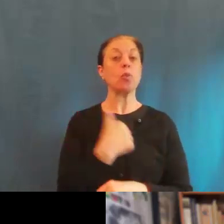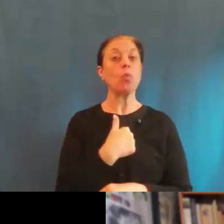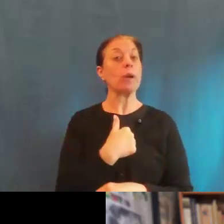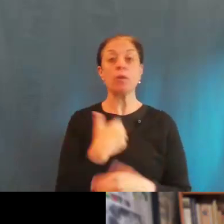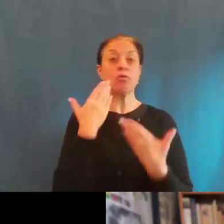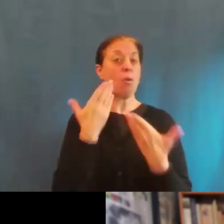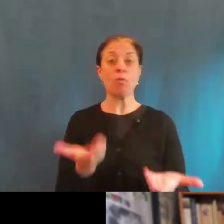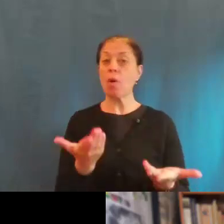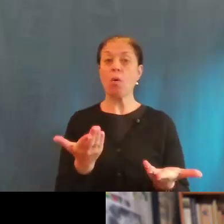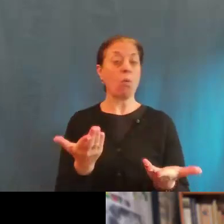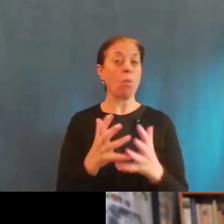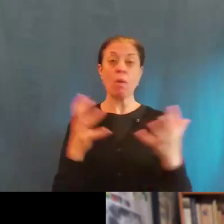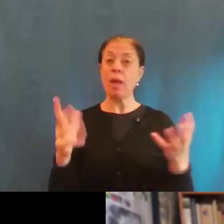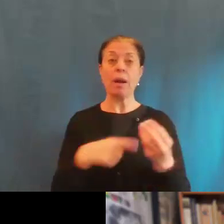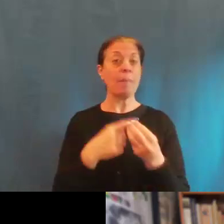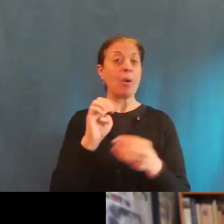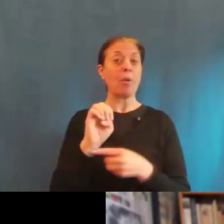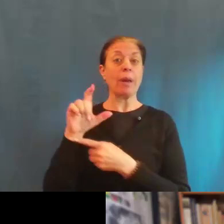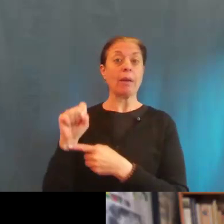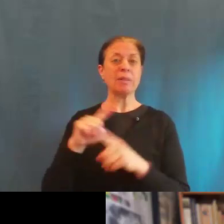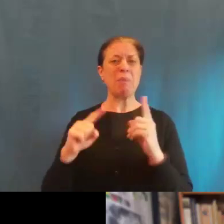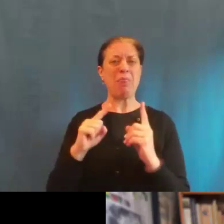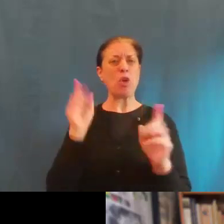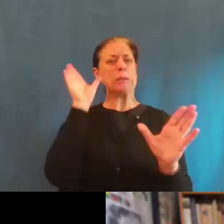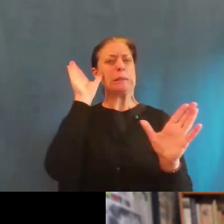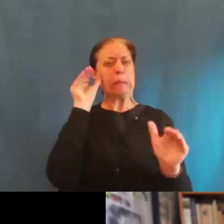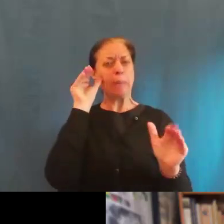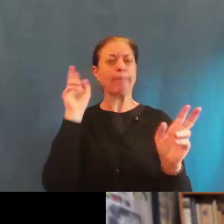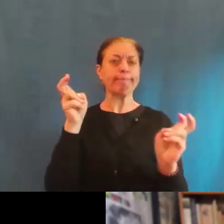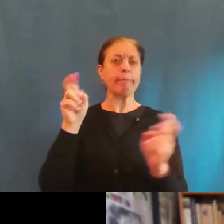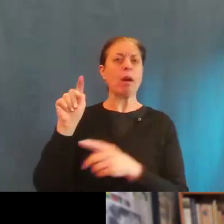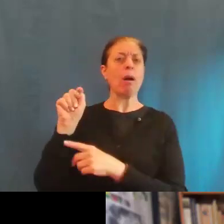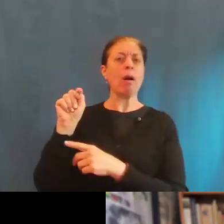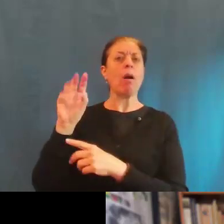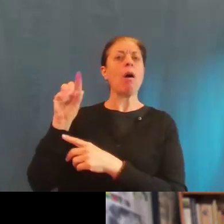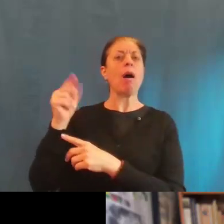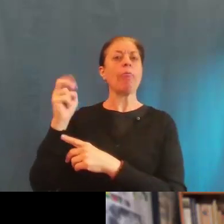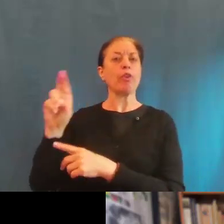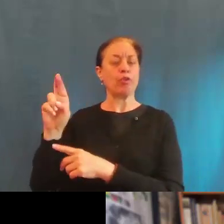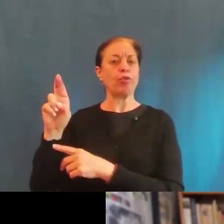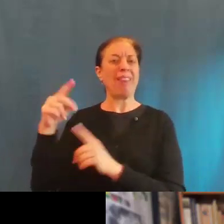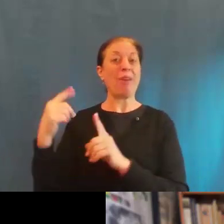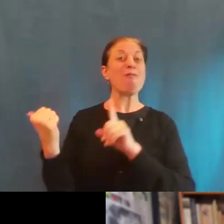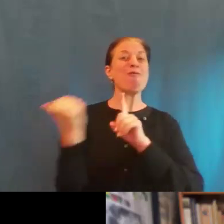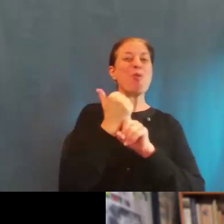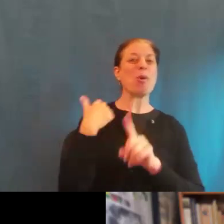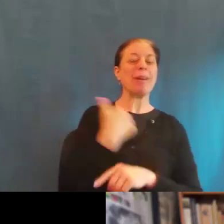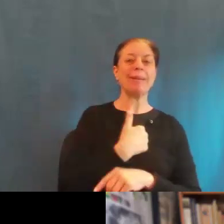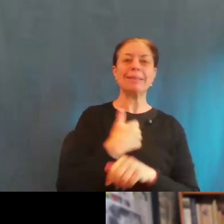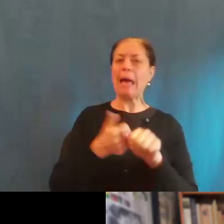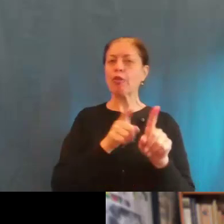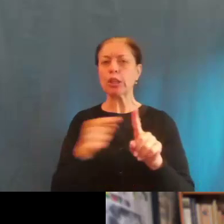now know quite a bit about eels, but they're so stubbornly other, and they've made fools of us at every